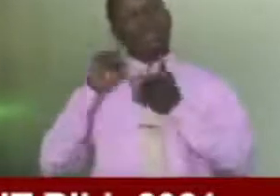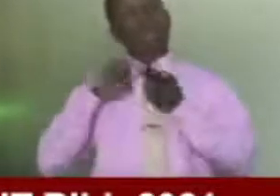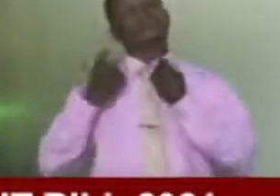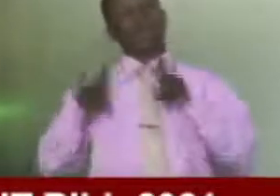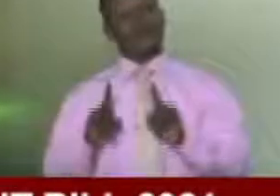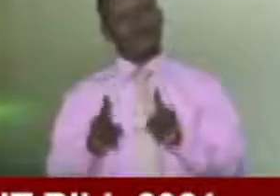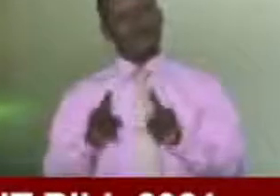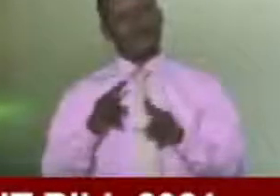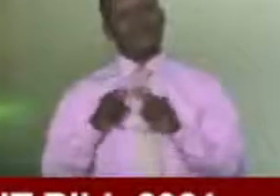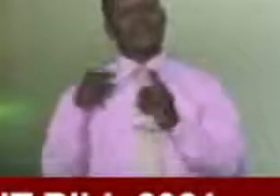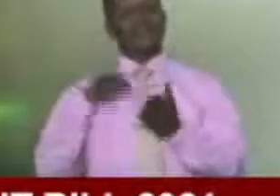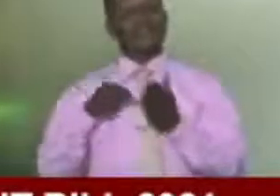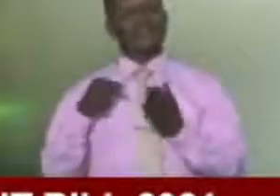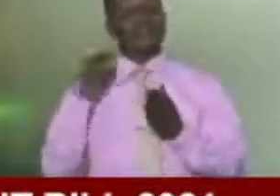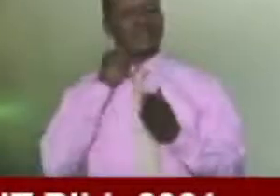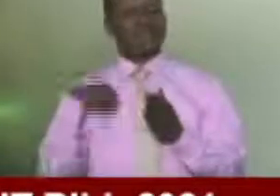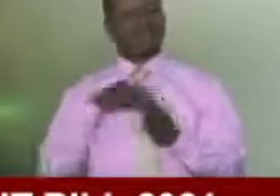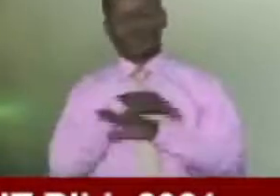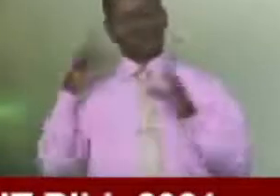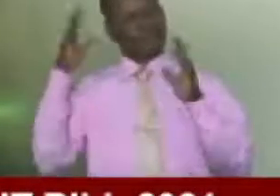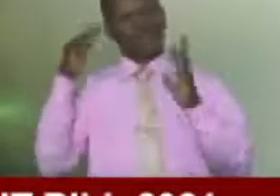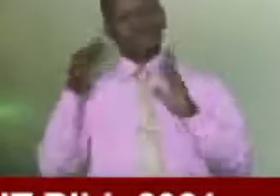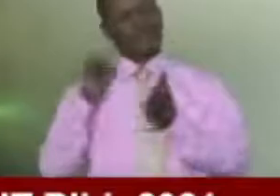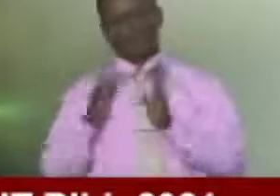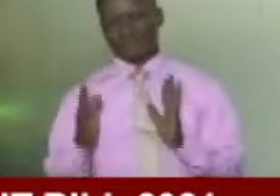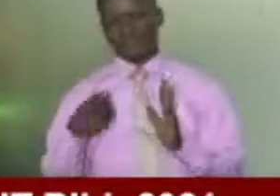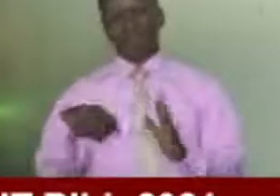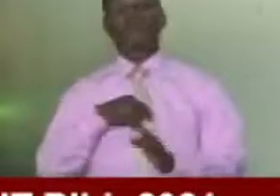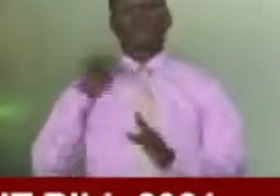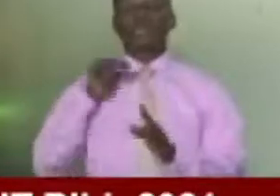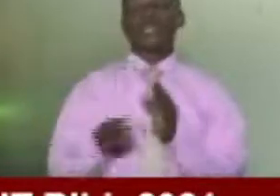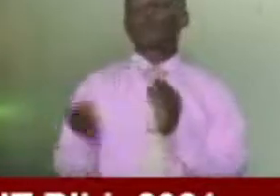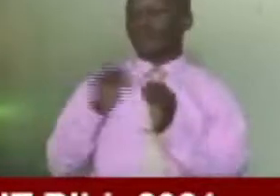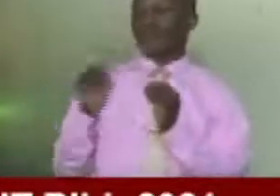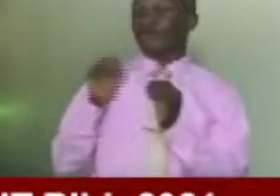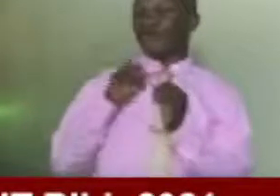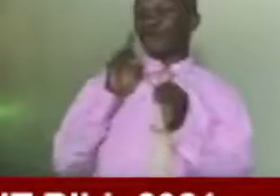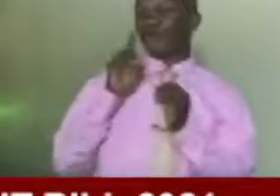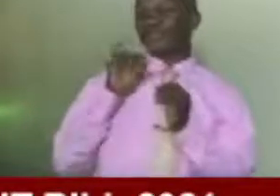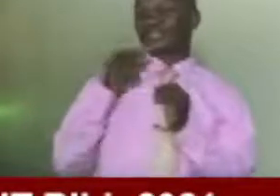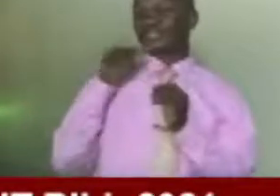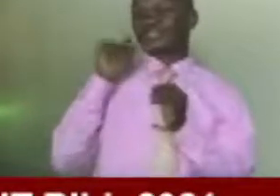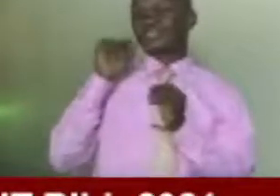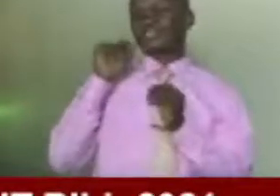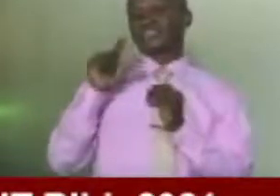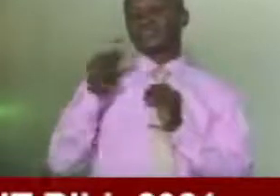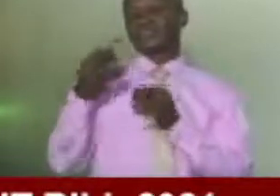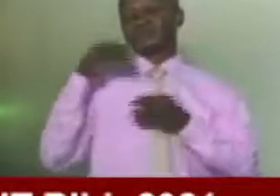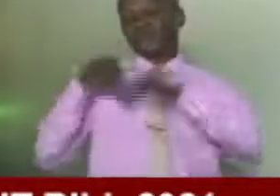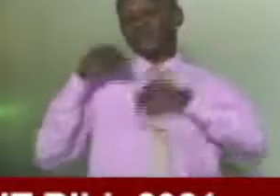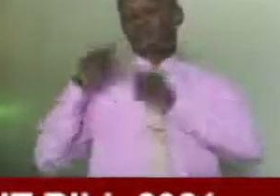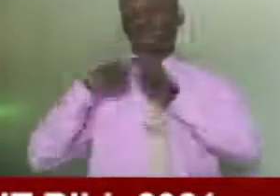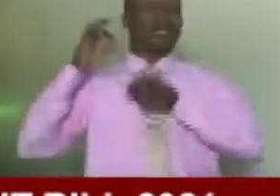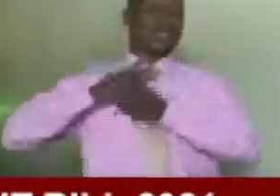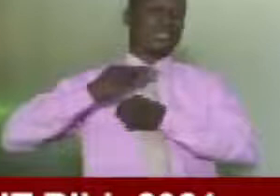Nigeria, you don't expect that. No, we need more digital input into the electoral process that will bring